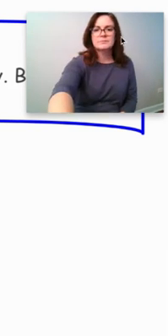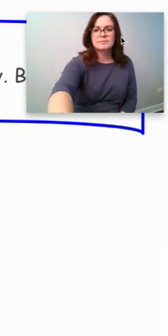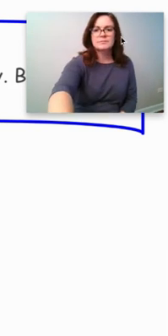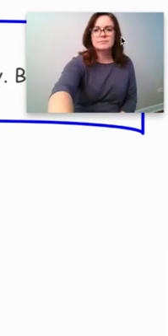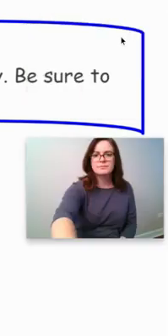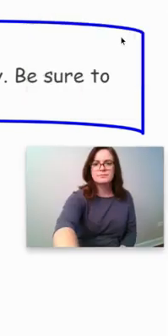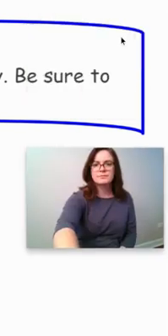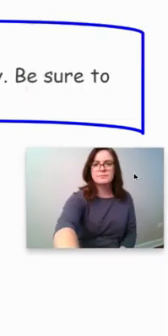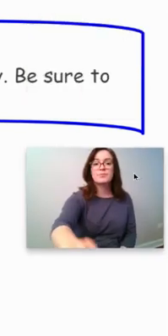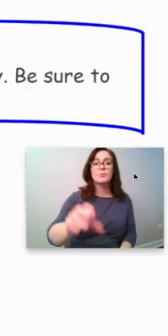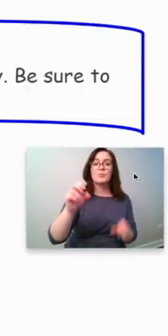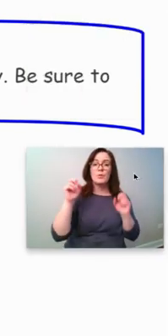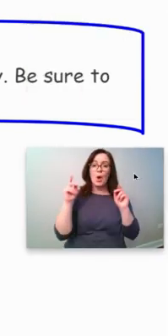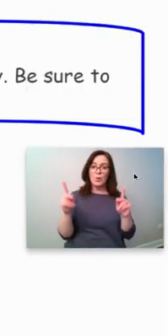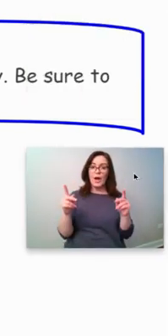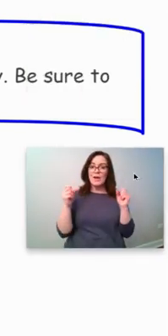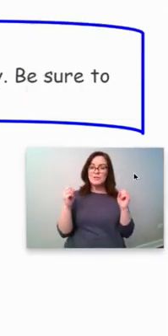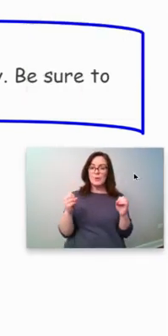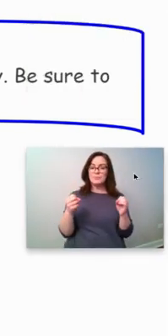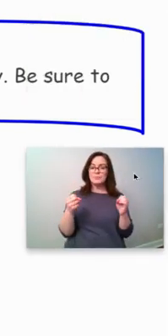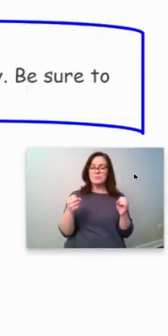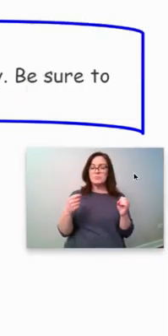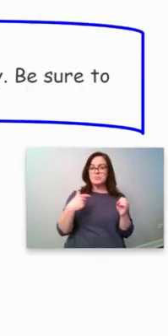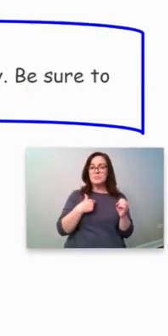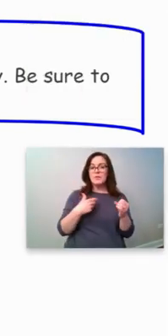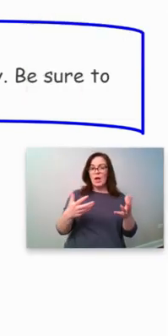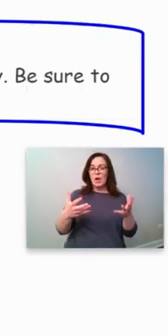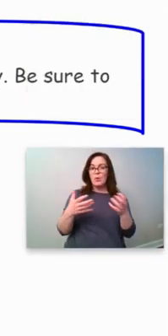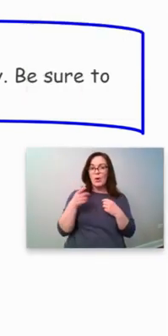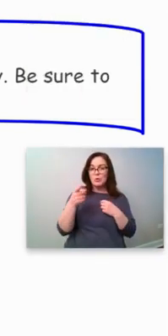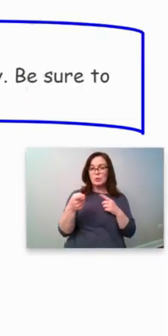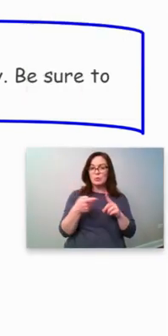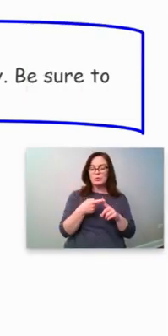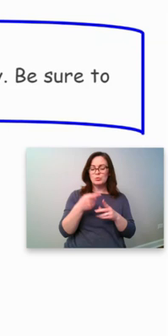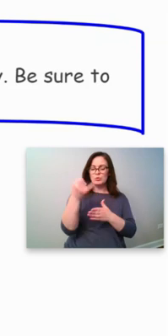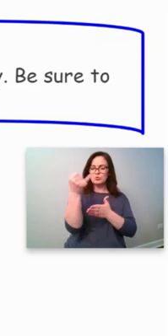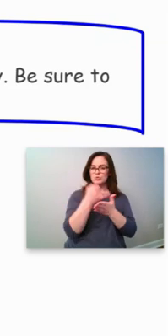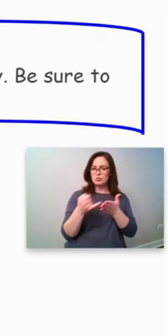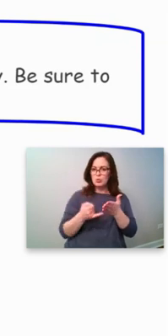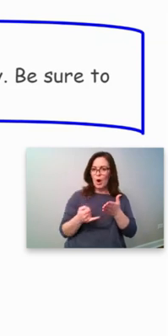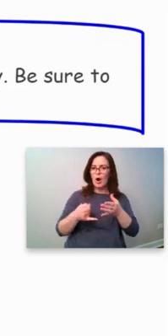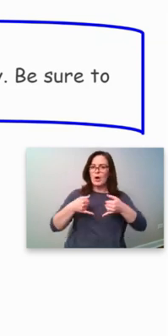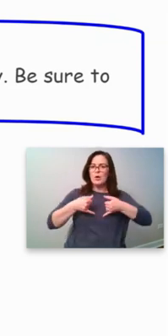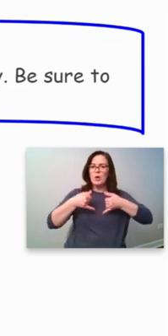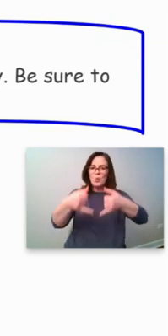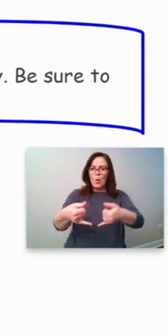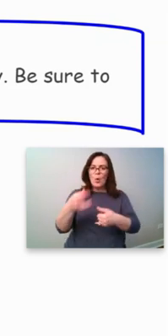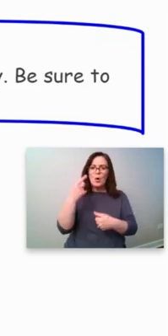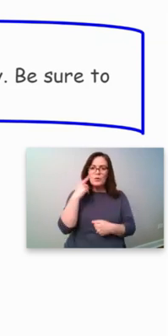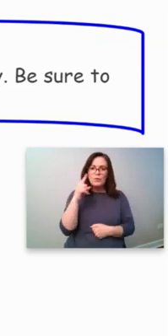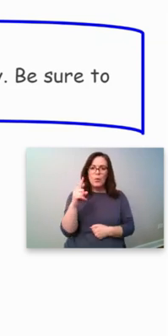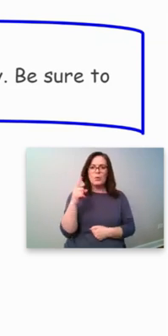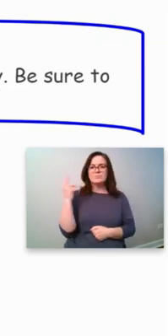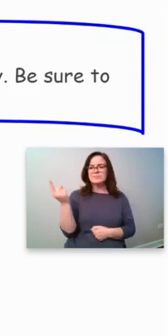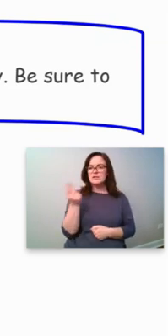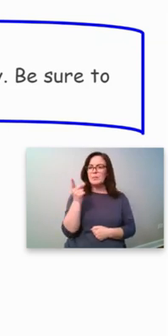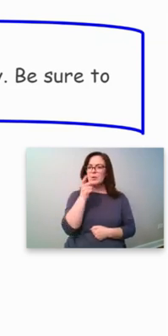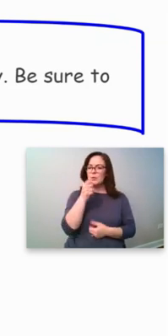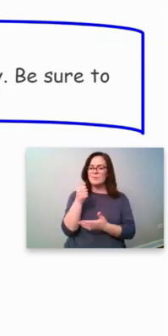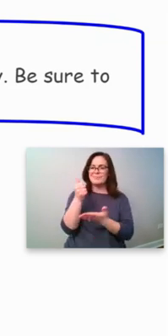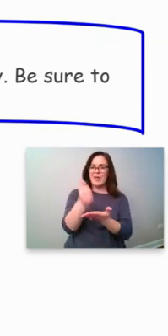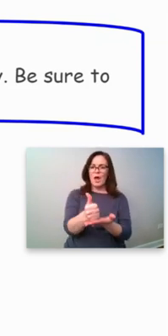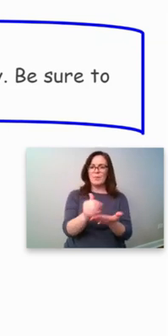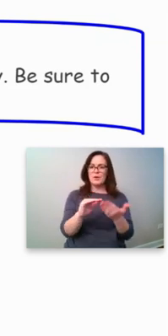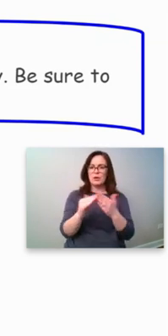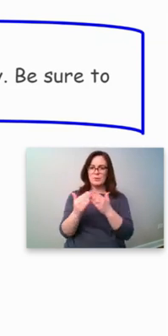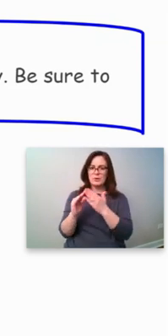Okay, so what I want you to do is to draw an award for someone who has helped a community. Be sure